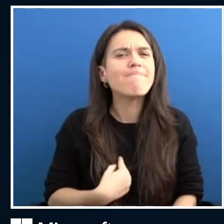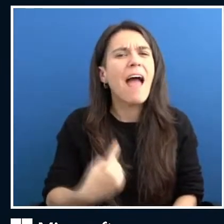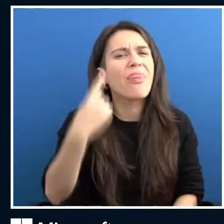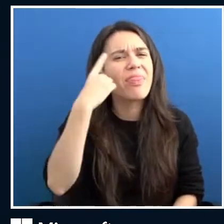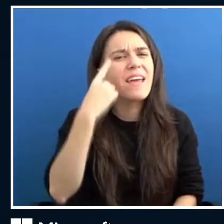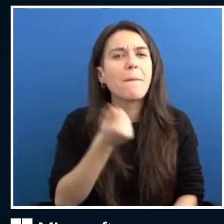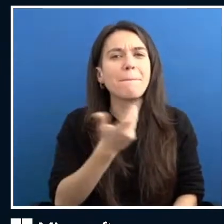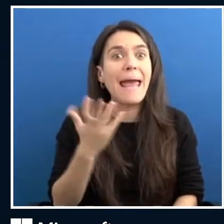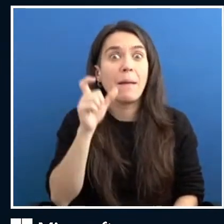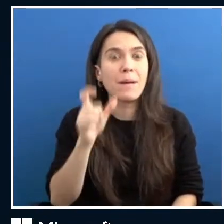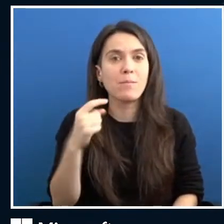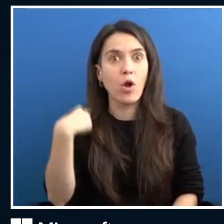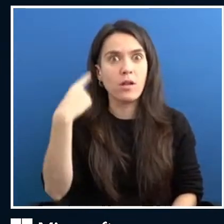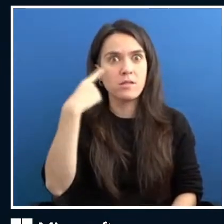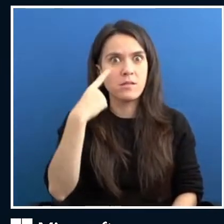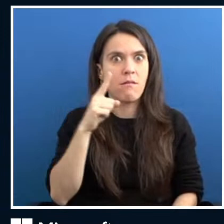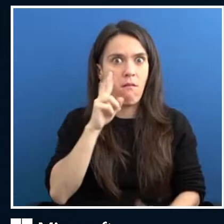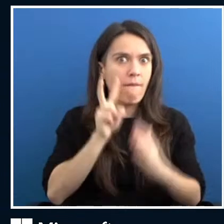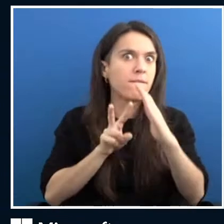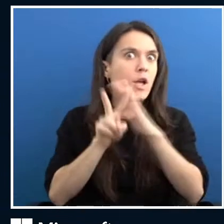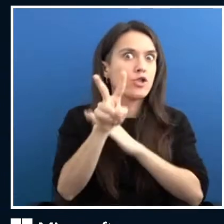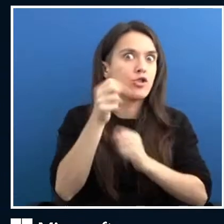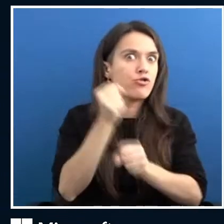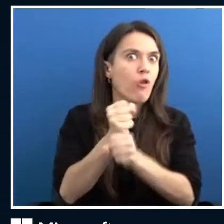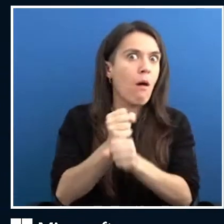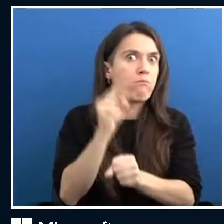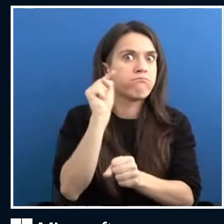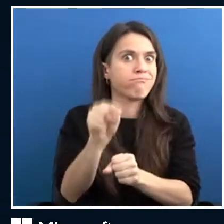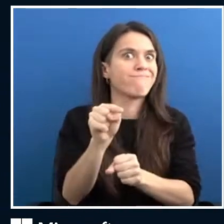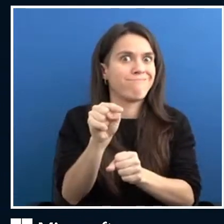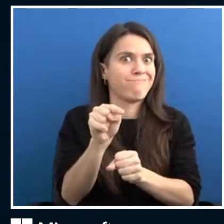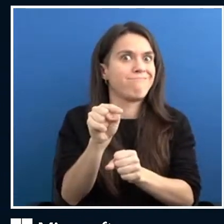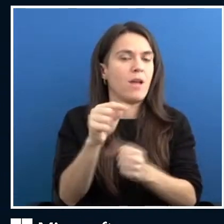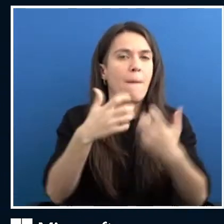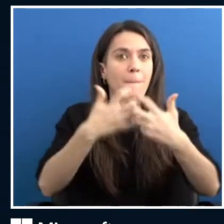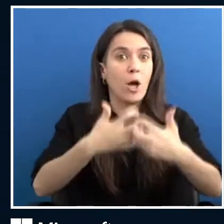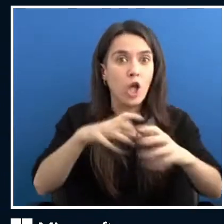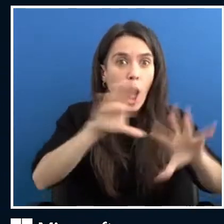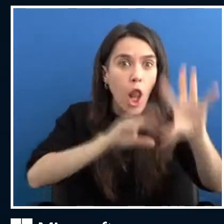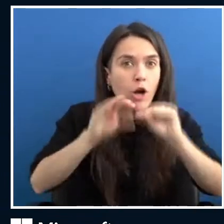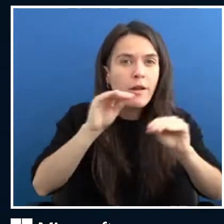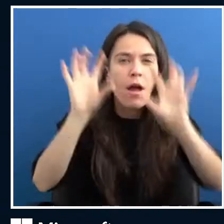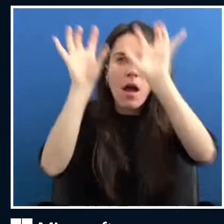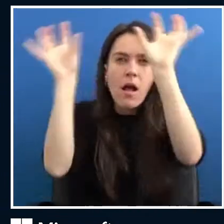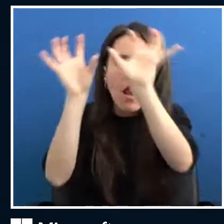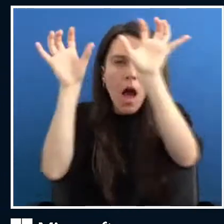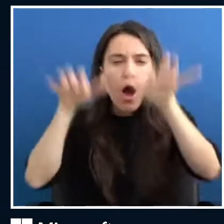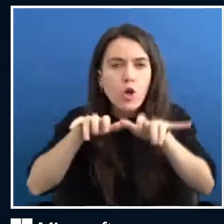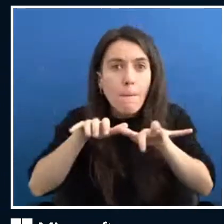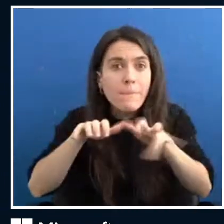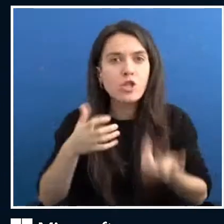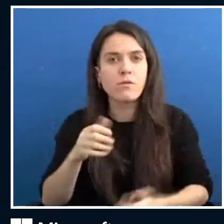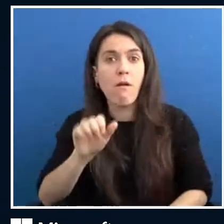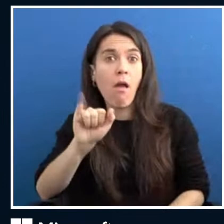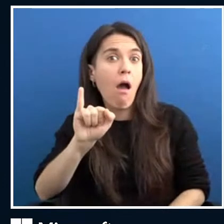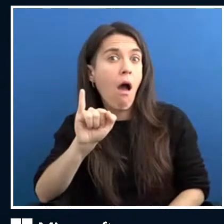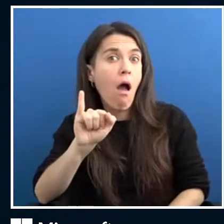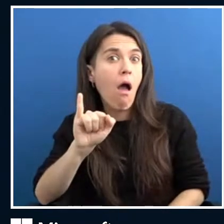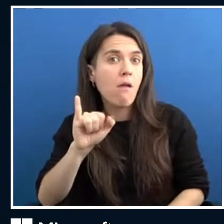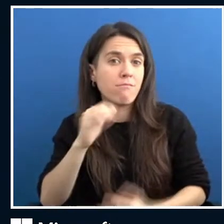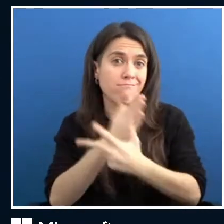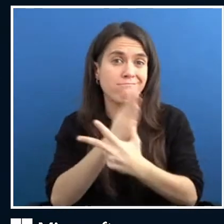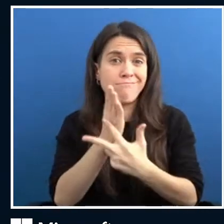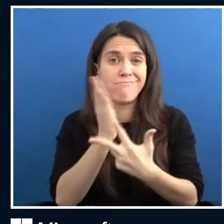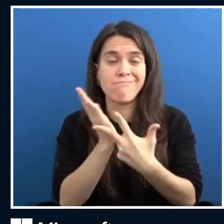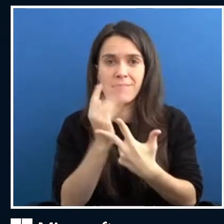jobs are going to be created, is in machine learning, cloud computing, and AI. And we're really at the early stages. A lot of the stuff